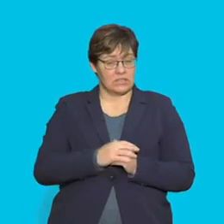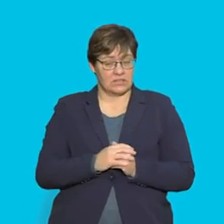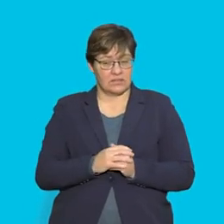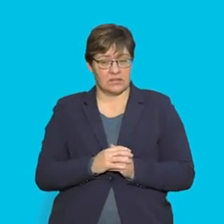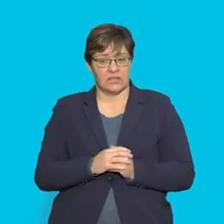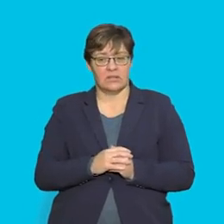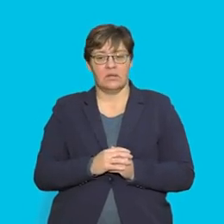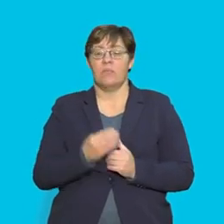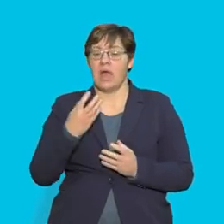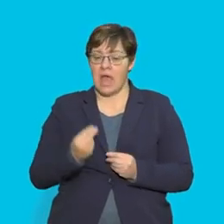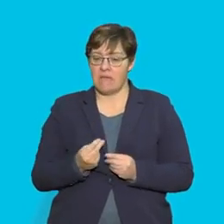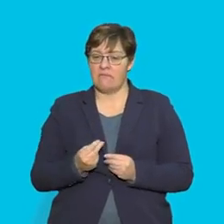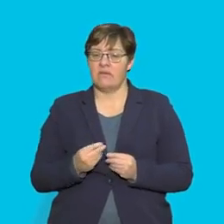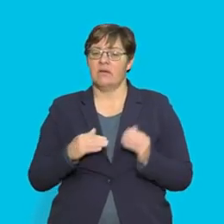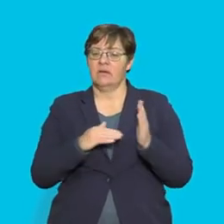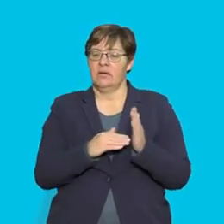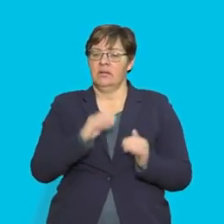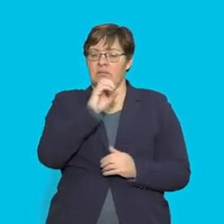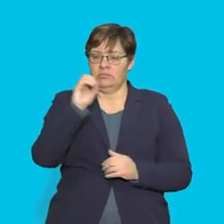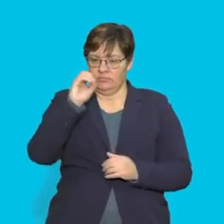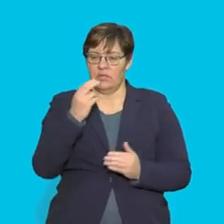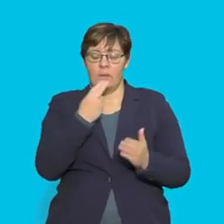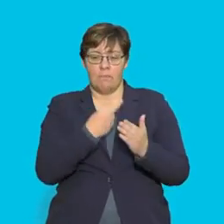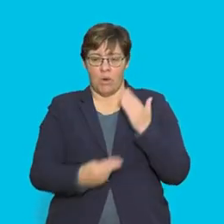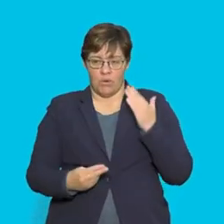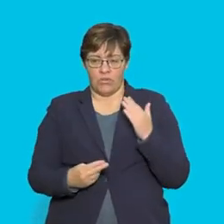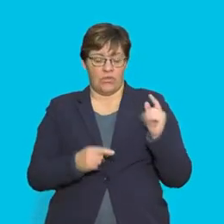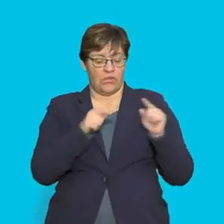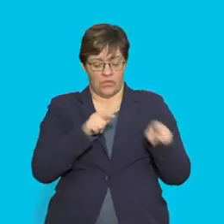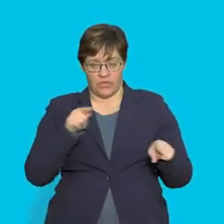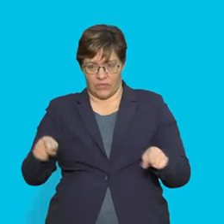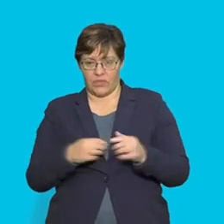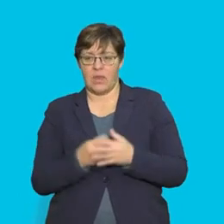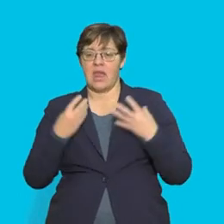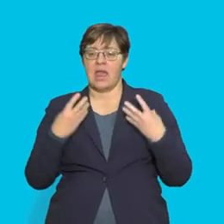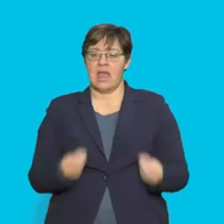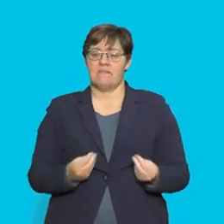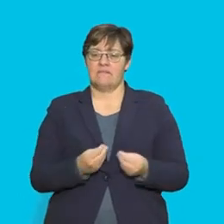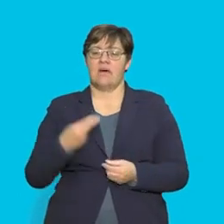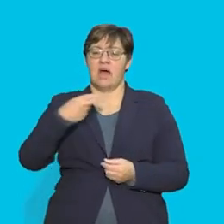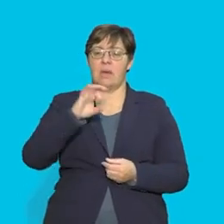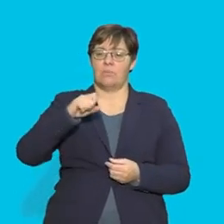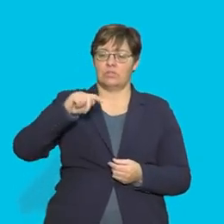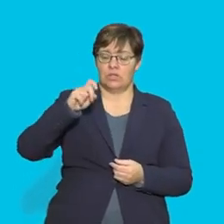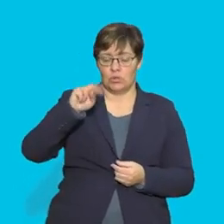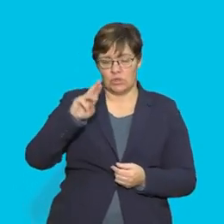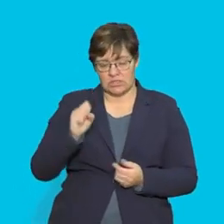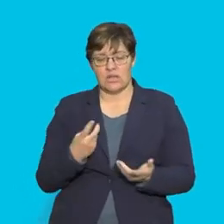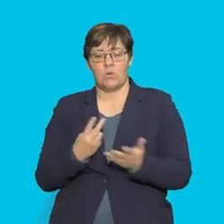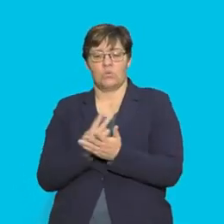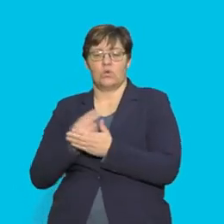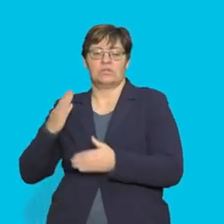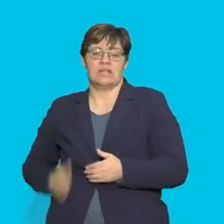by congruency, I will have a right angle in both the triangles. I will have a hypotenuse. I will also